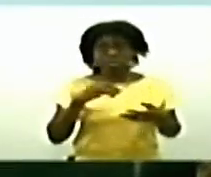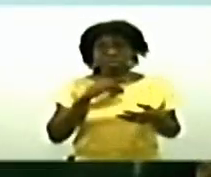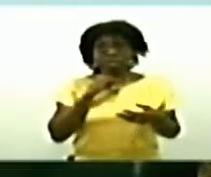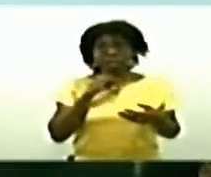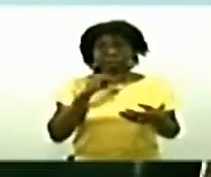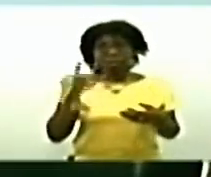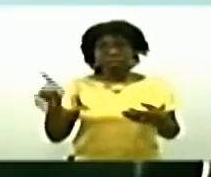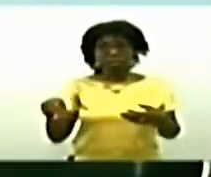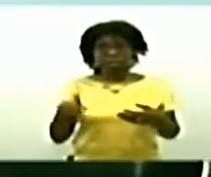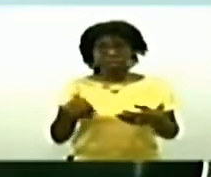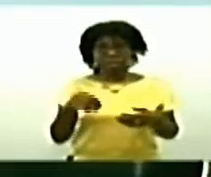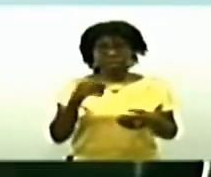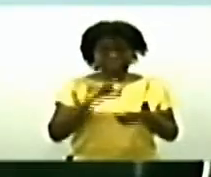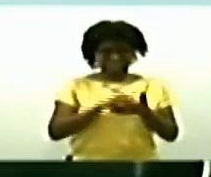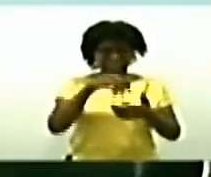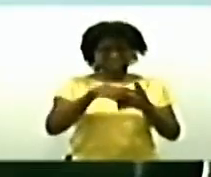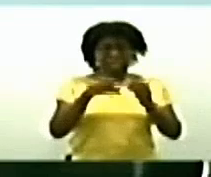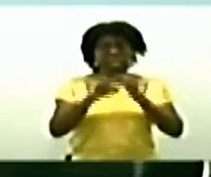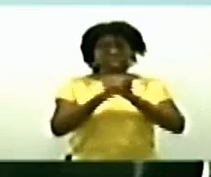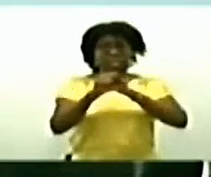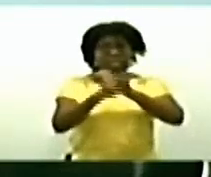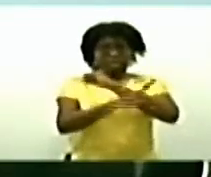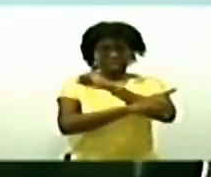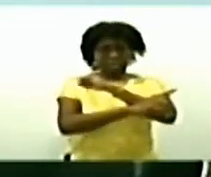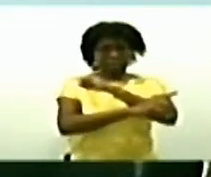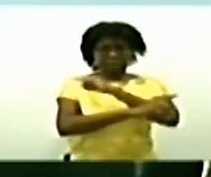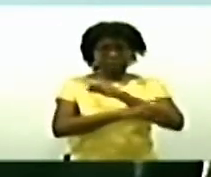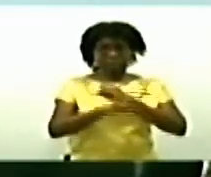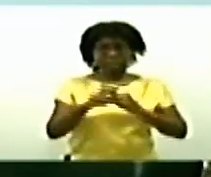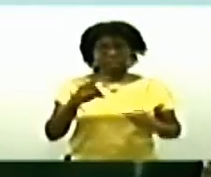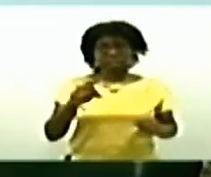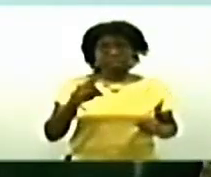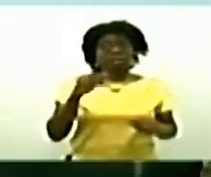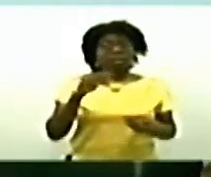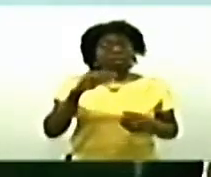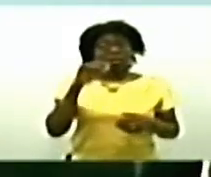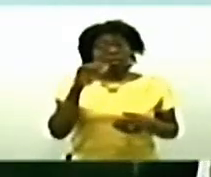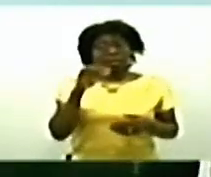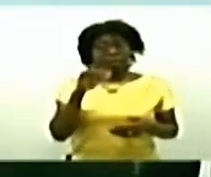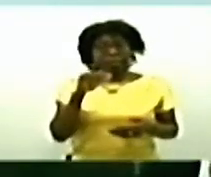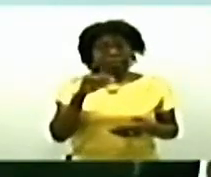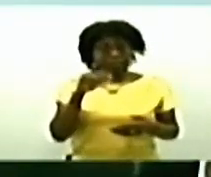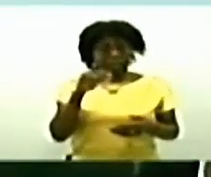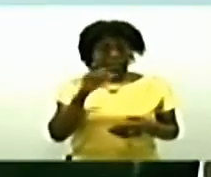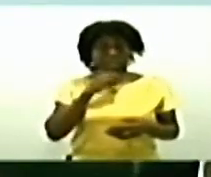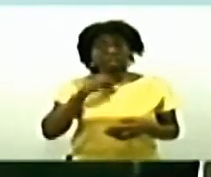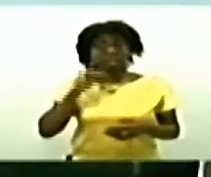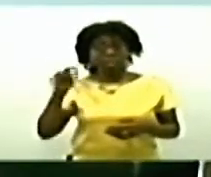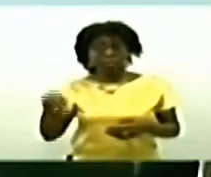us. Minoka is in St. David's. Litter starts with you and how you